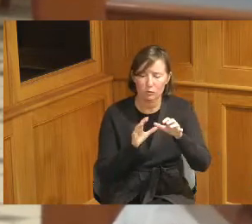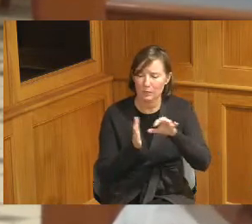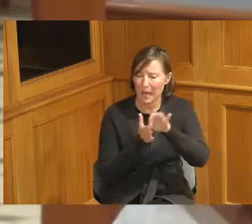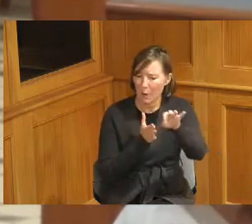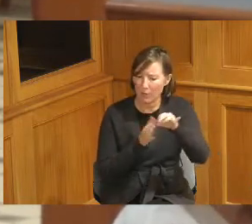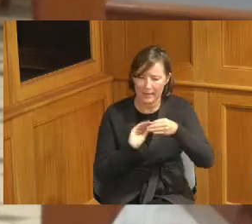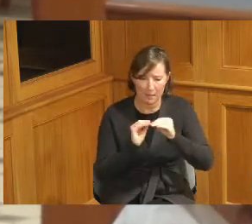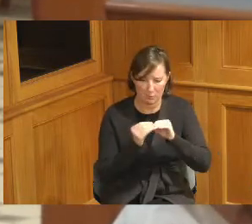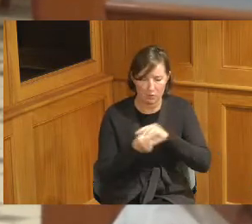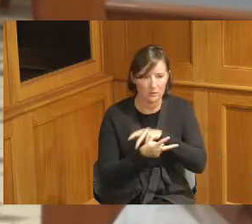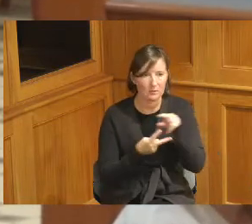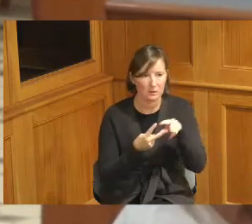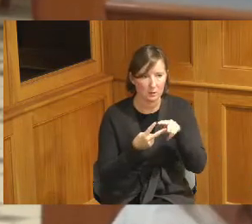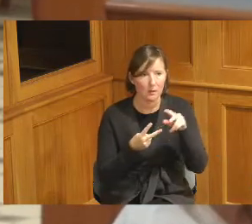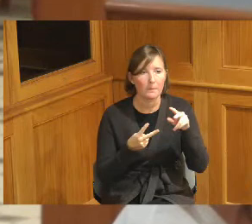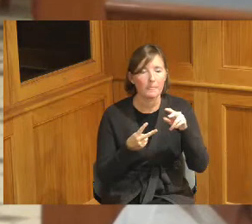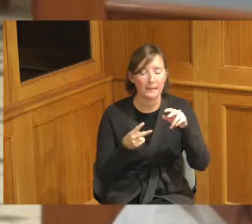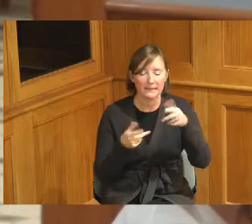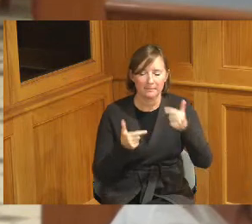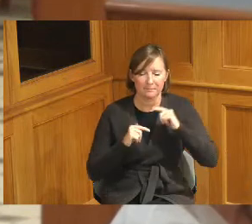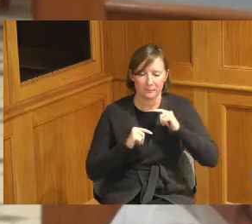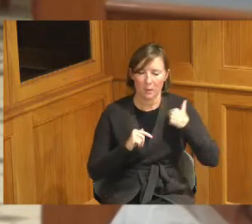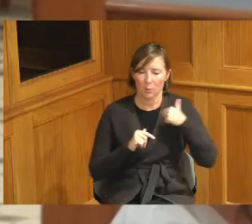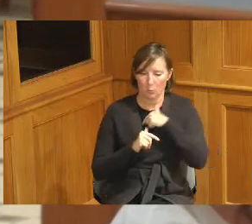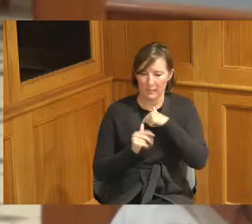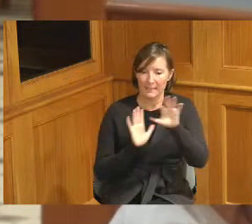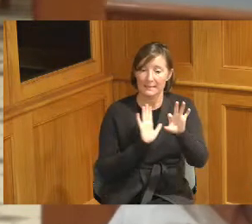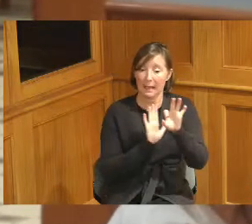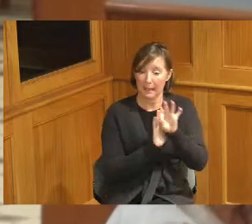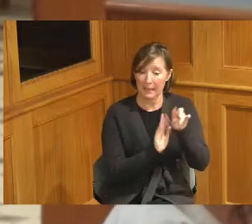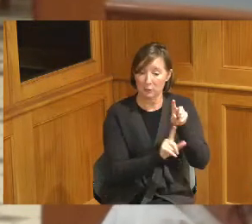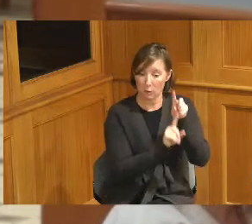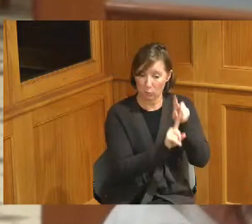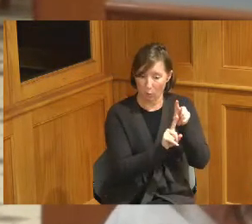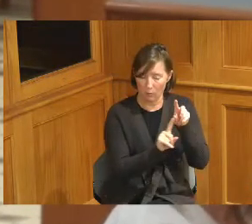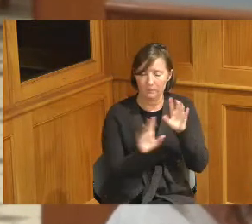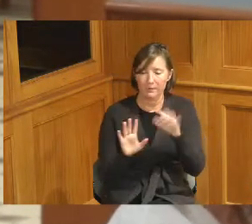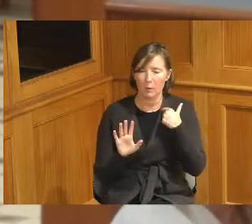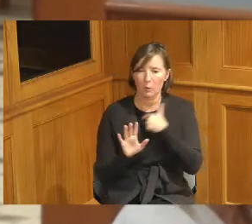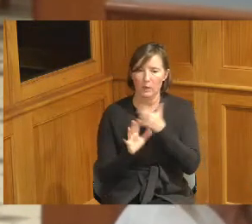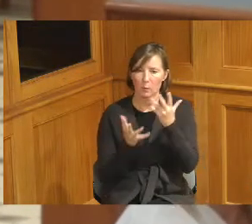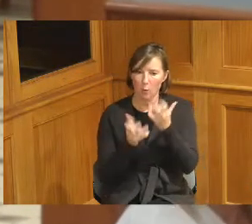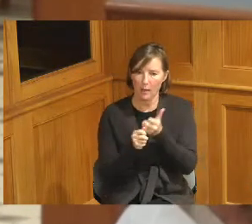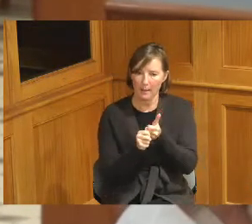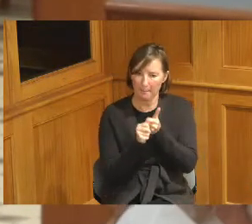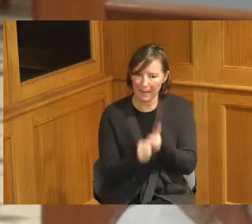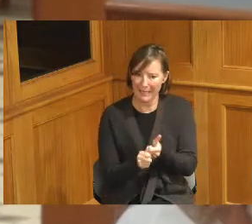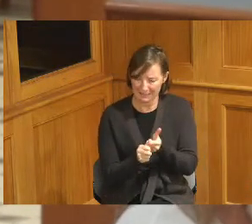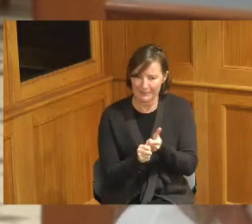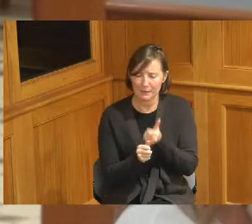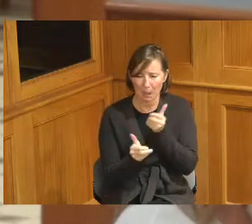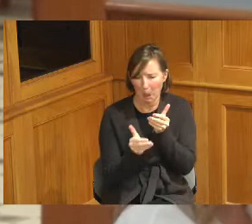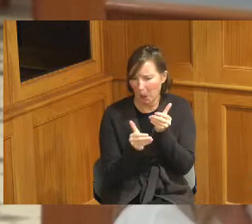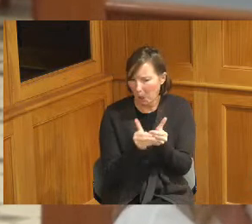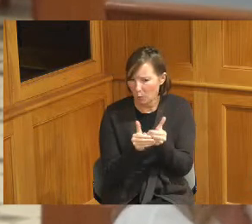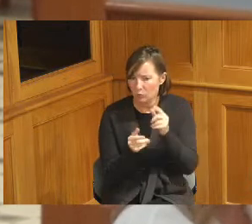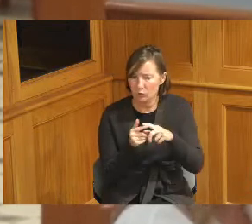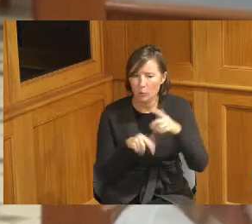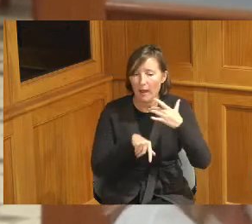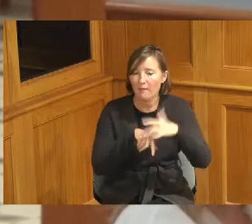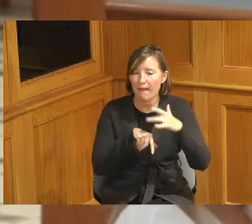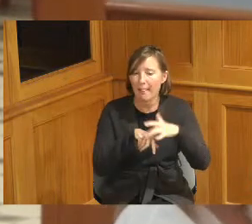done, and we went through selecting the goals, which we wanted to be based really close to the